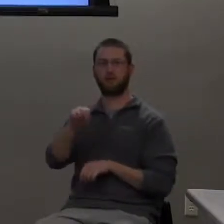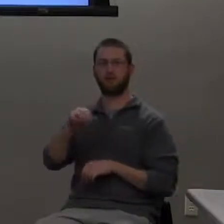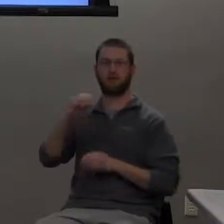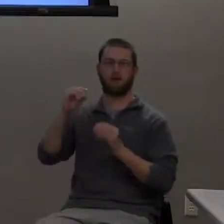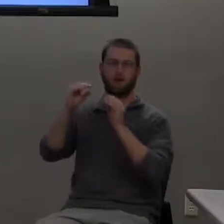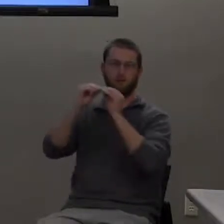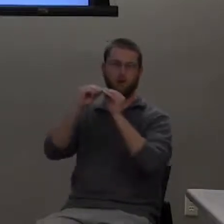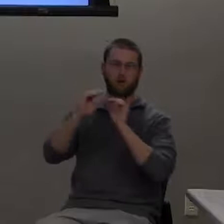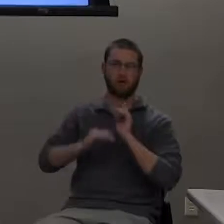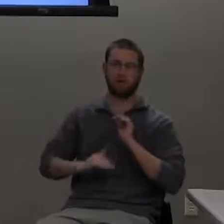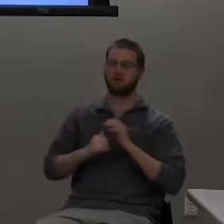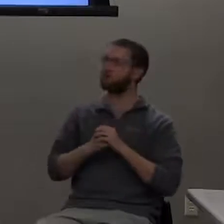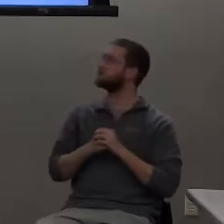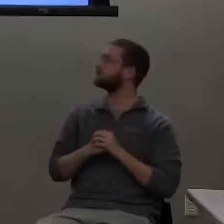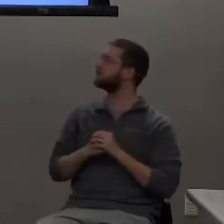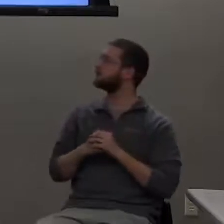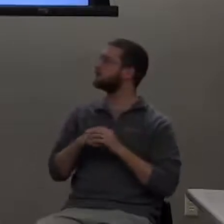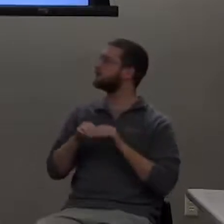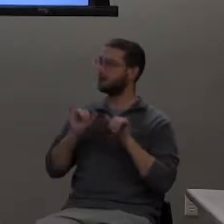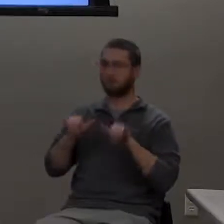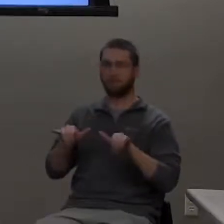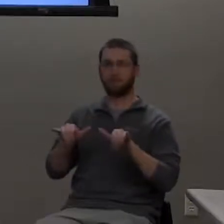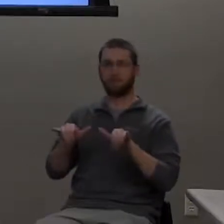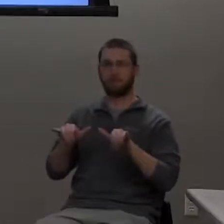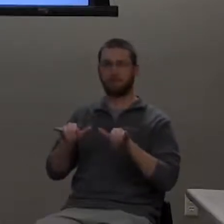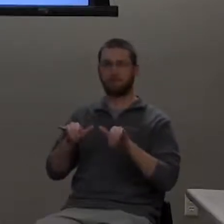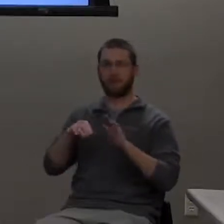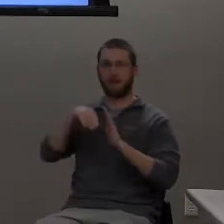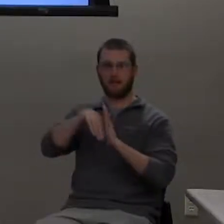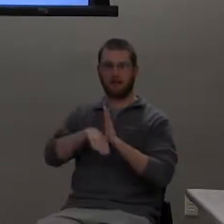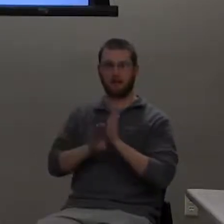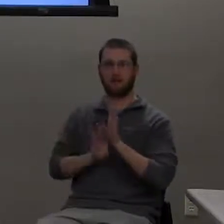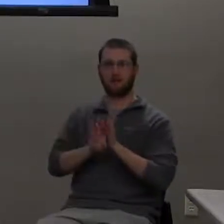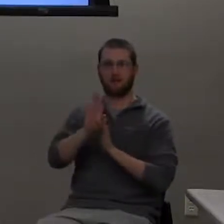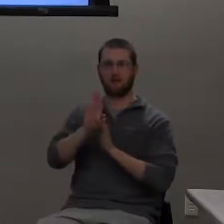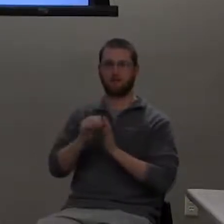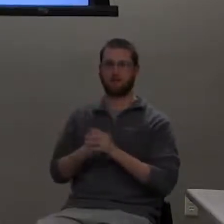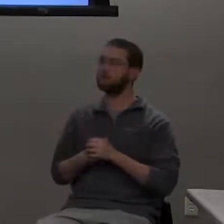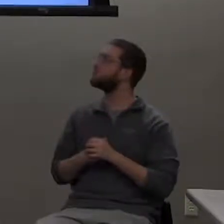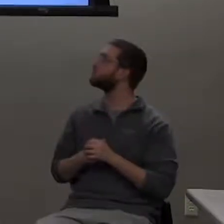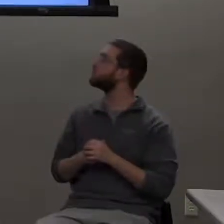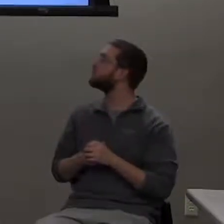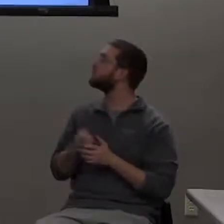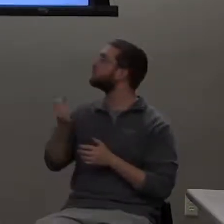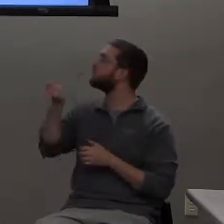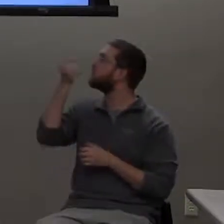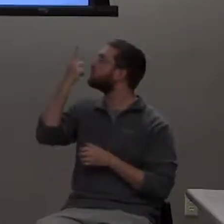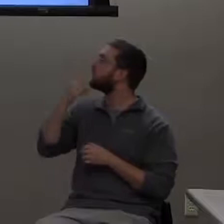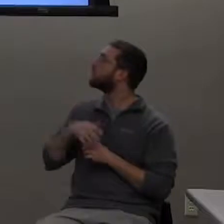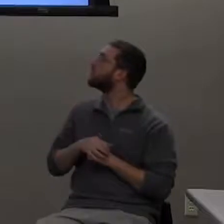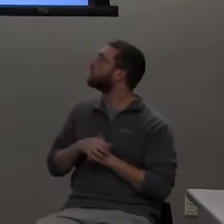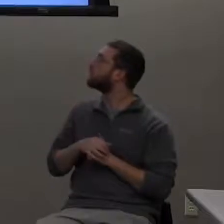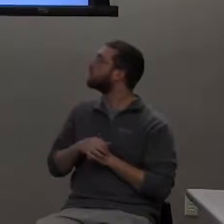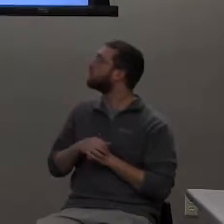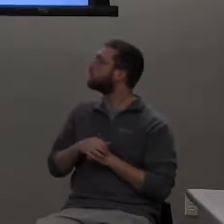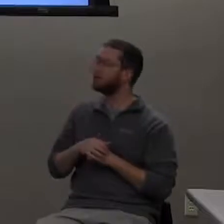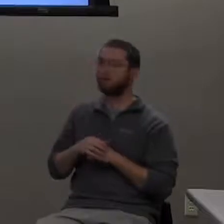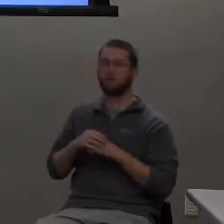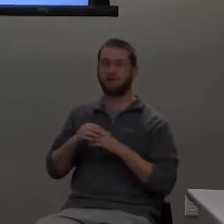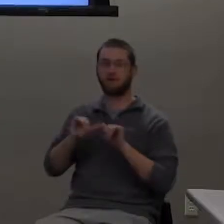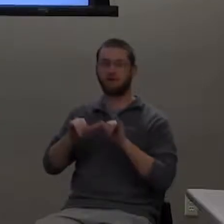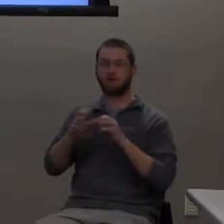less. This is, it stayed stable, decline grew. So to give you understanding, and then of course, as I said, the size of the